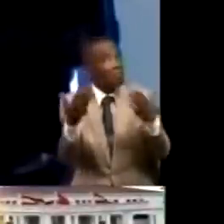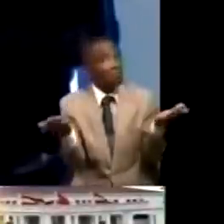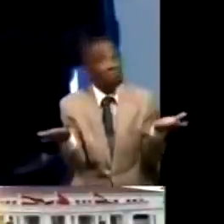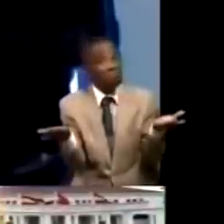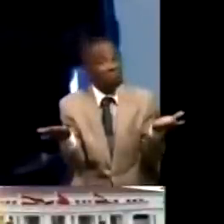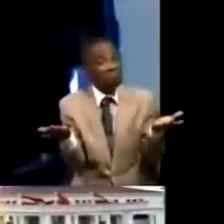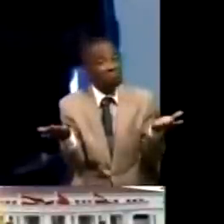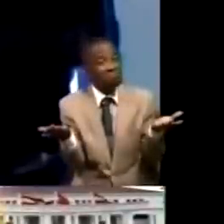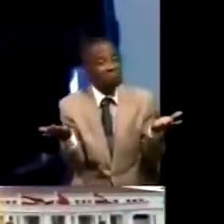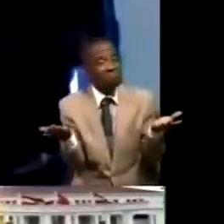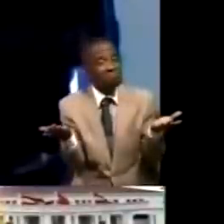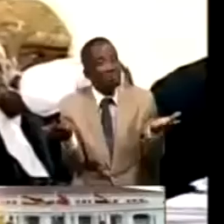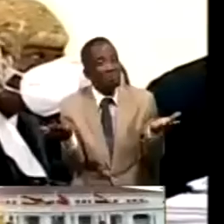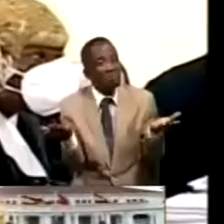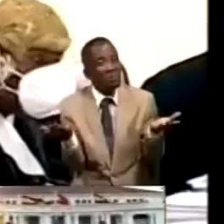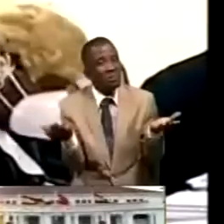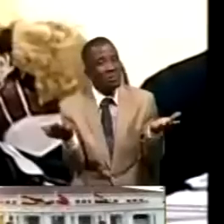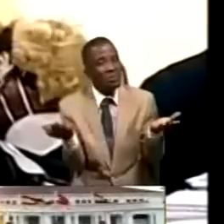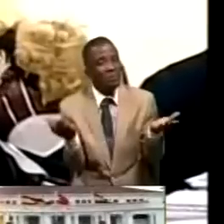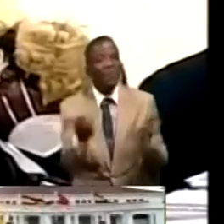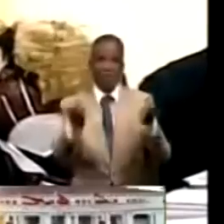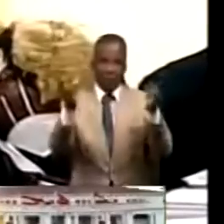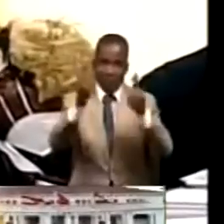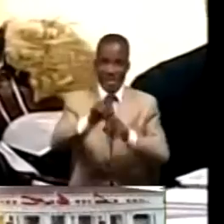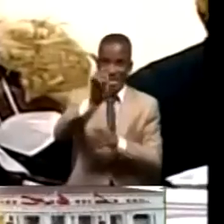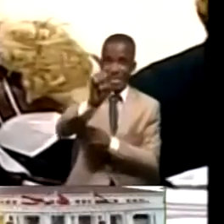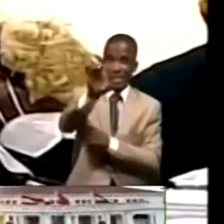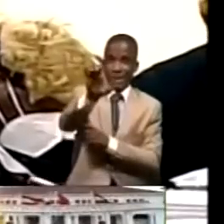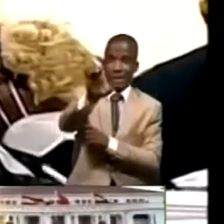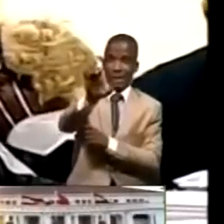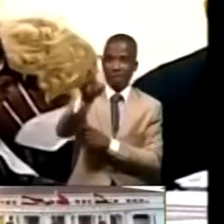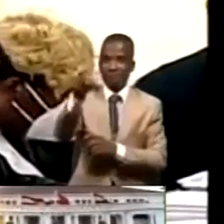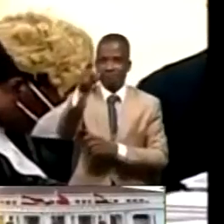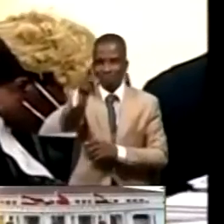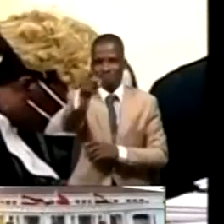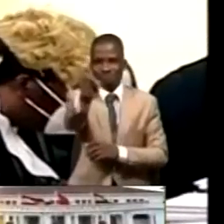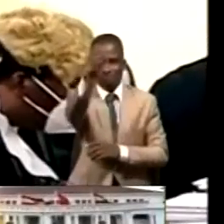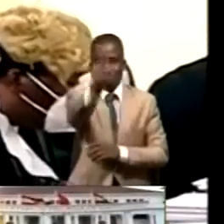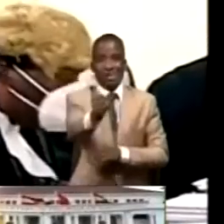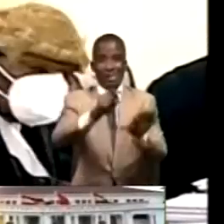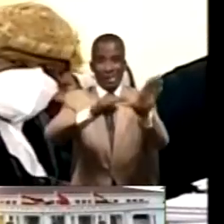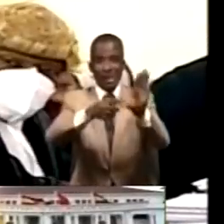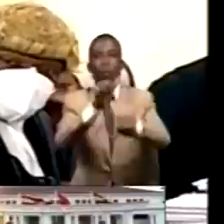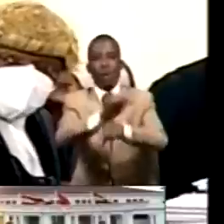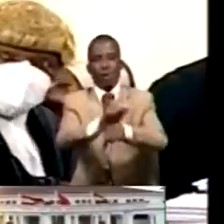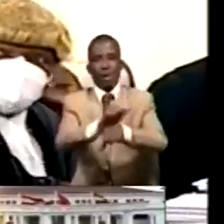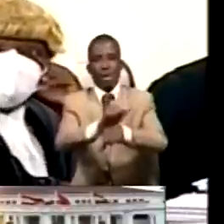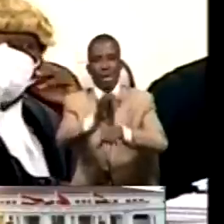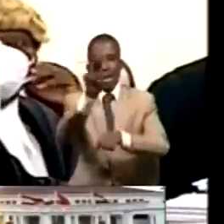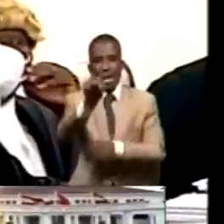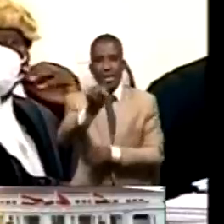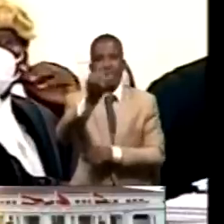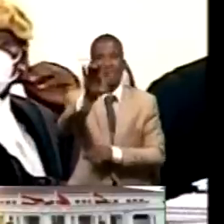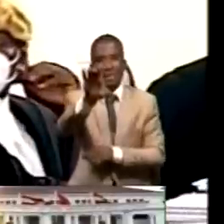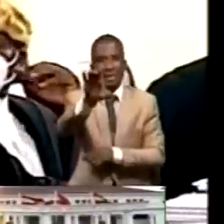When the chairperson of the EC was appointed, the petitioner and